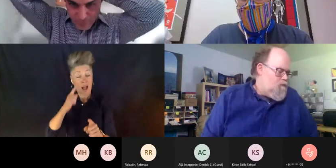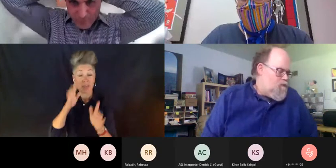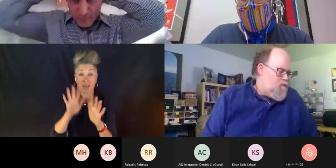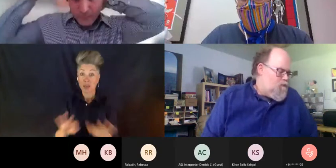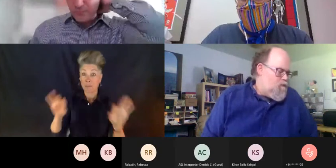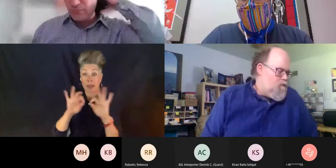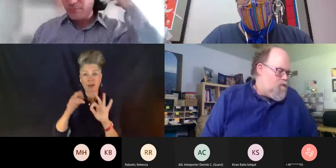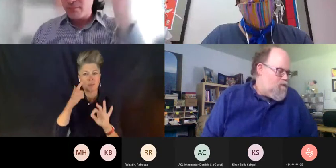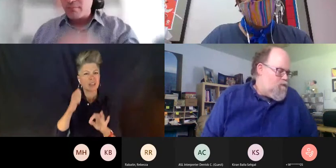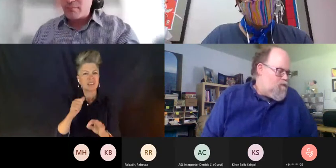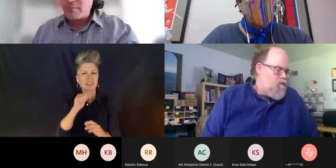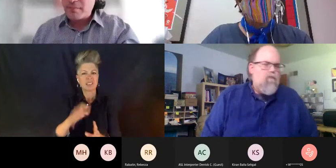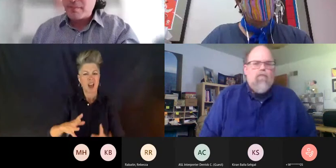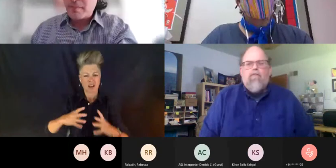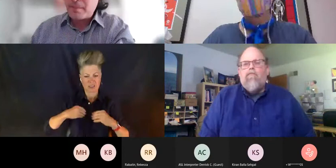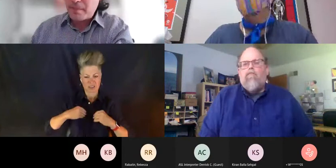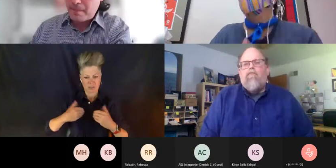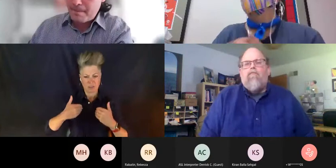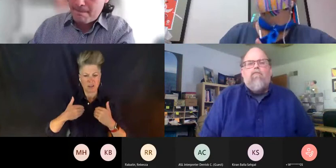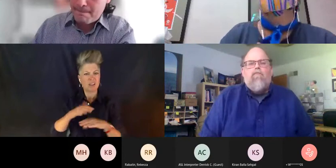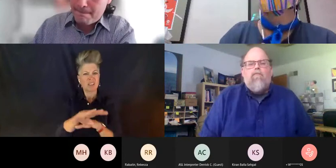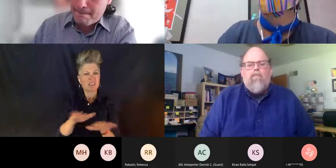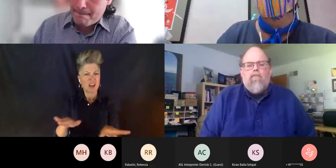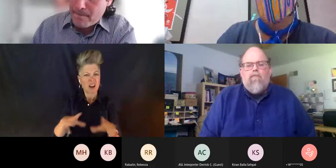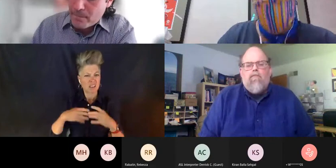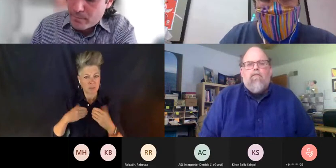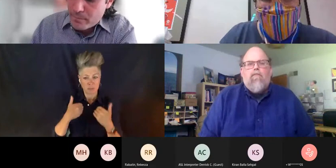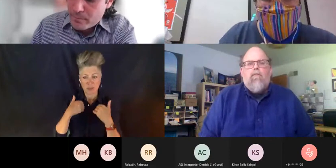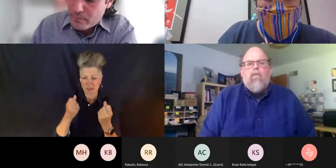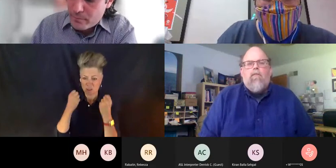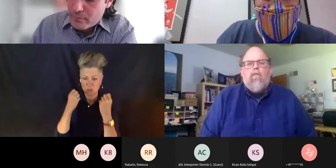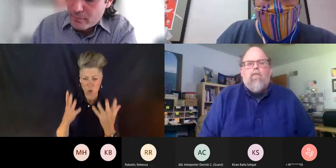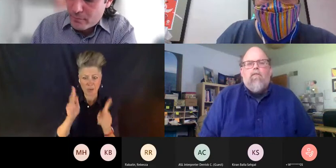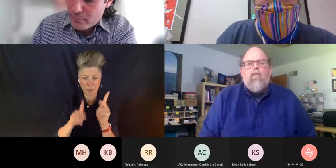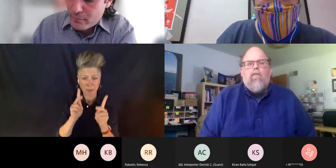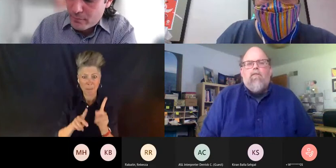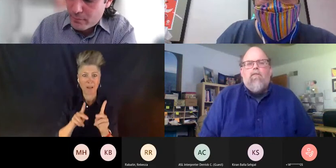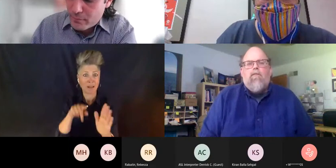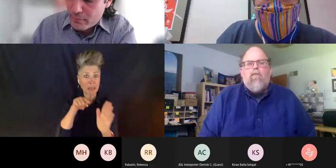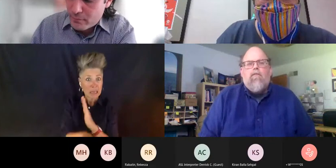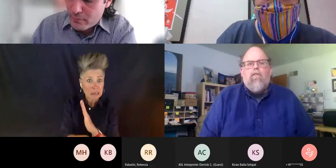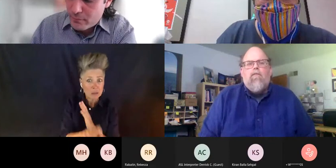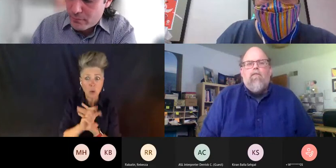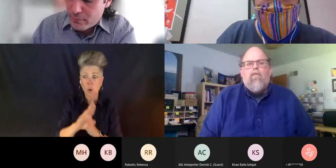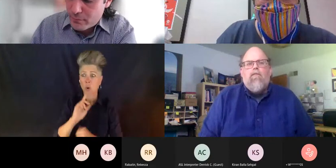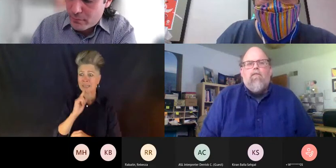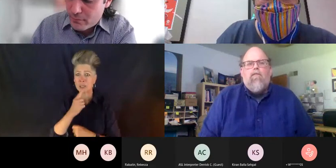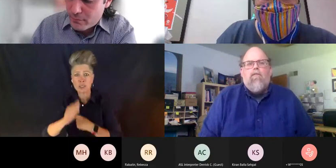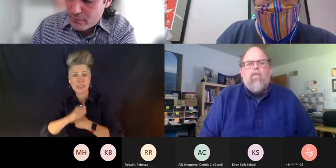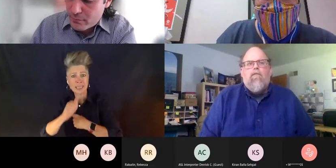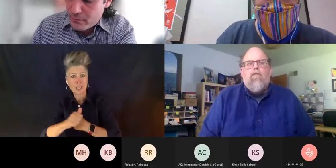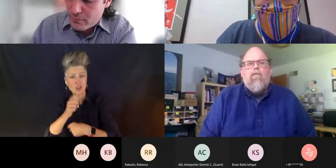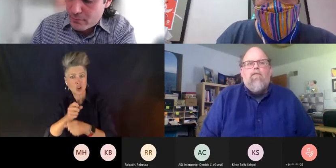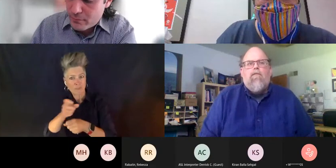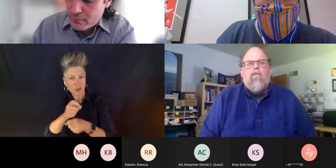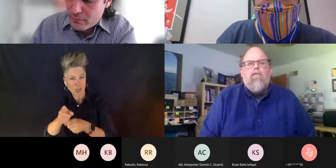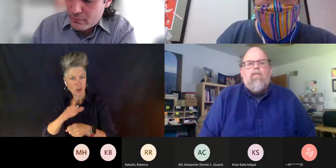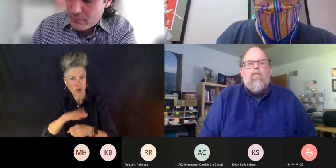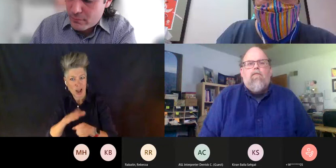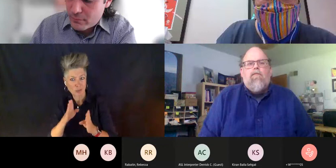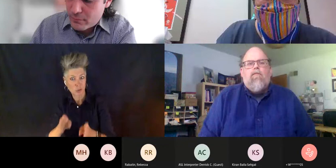it's unacceptable to have so many people fatally and seriously injured every year on our streets.